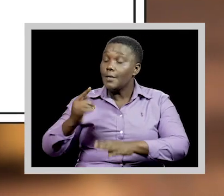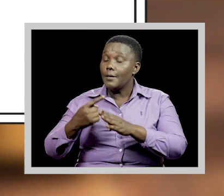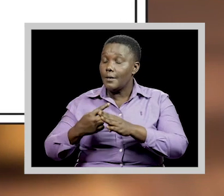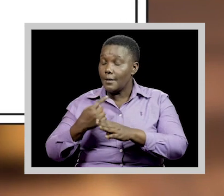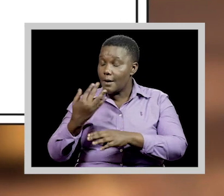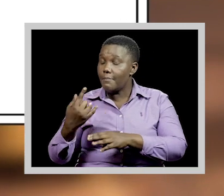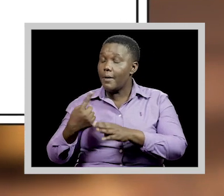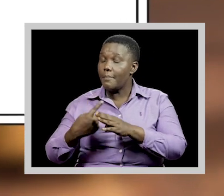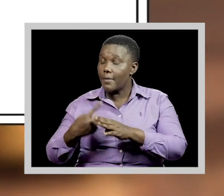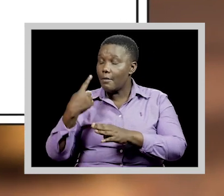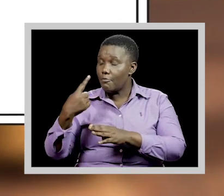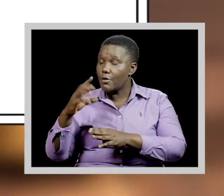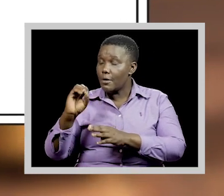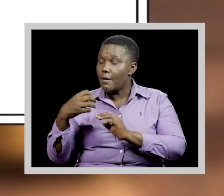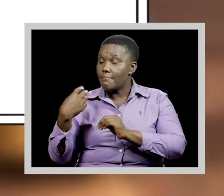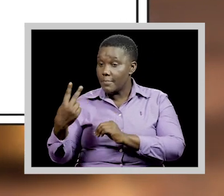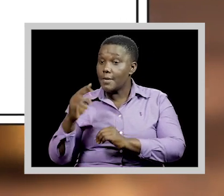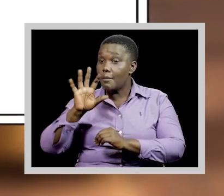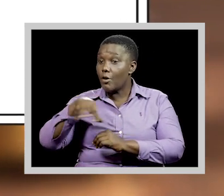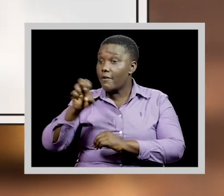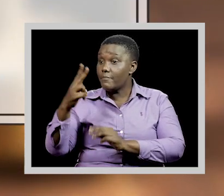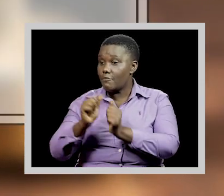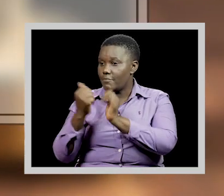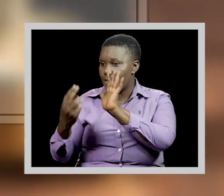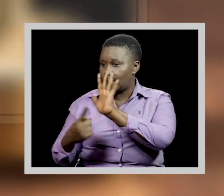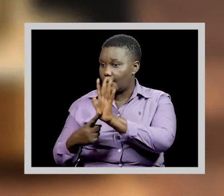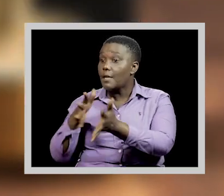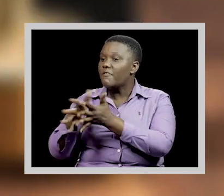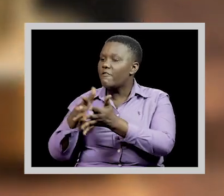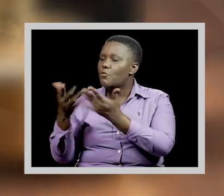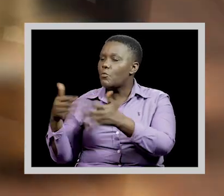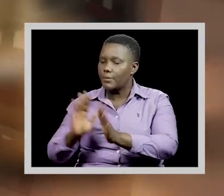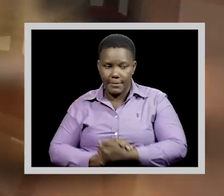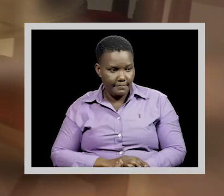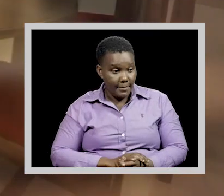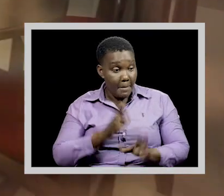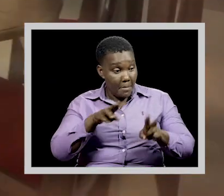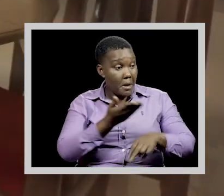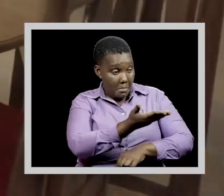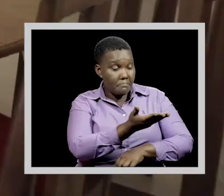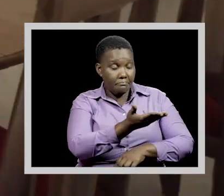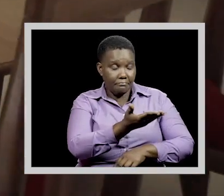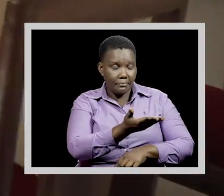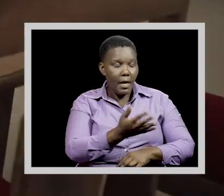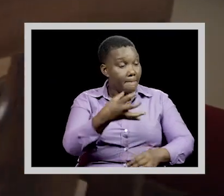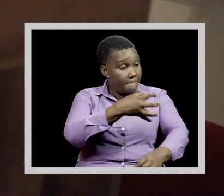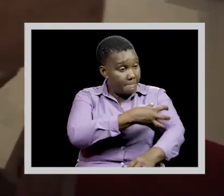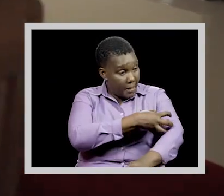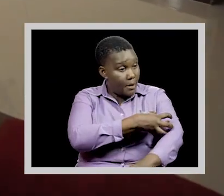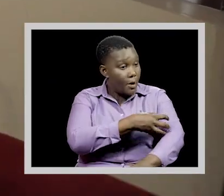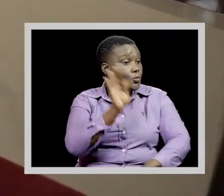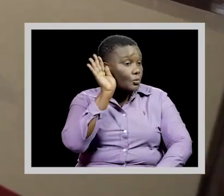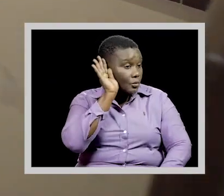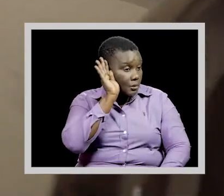No. 182 of 2016. The juvenile court has